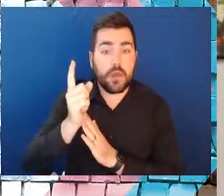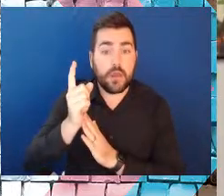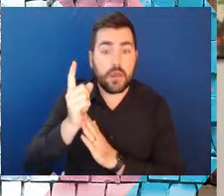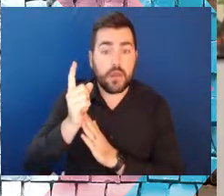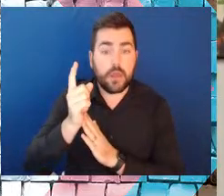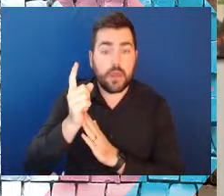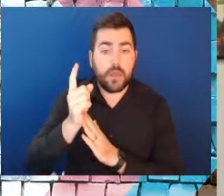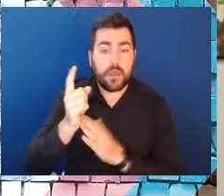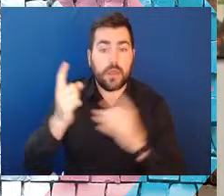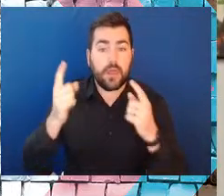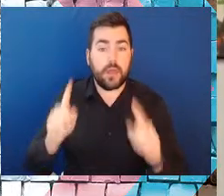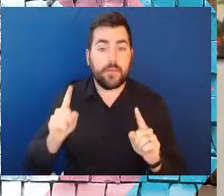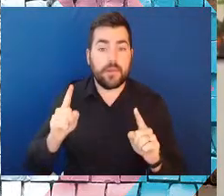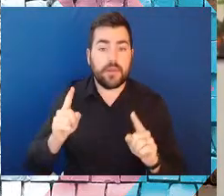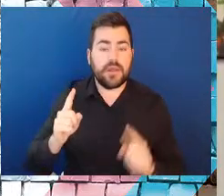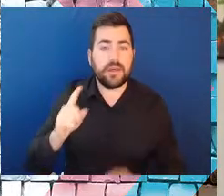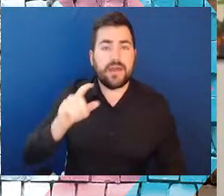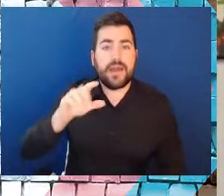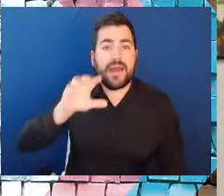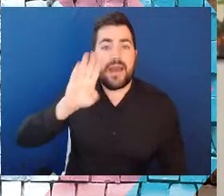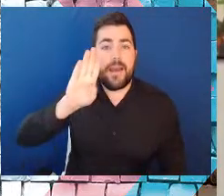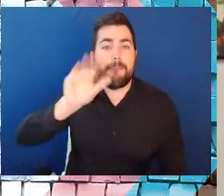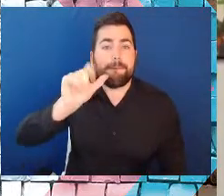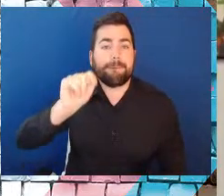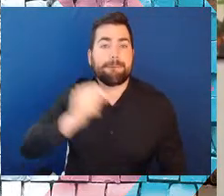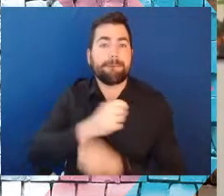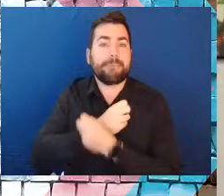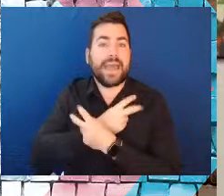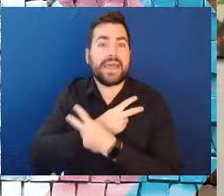a little bat came flapping